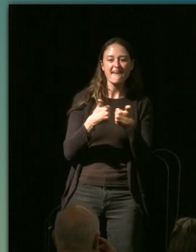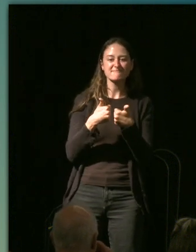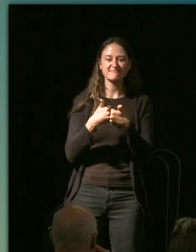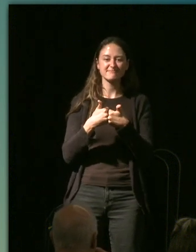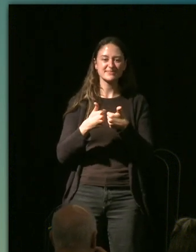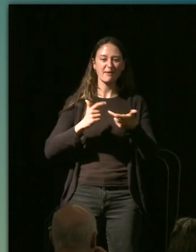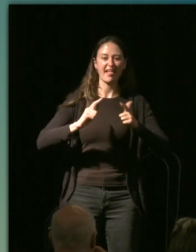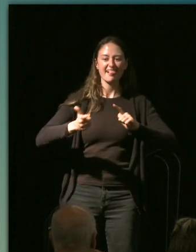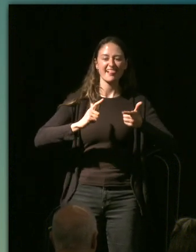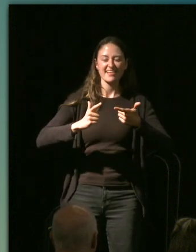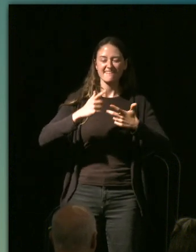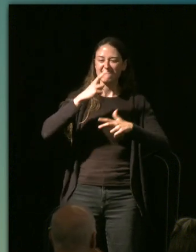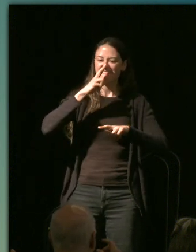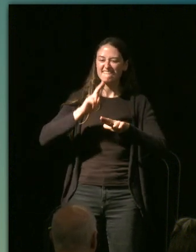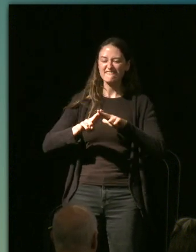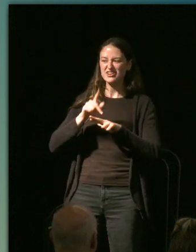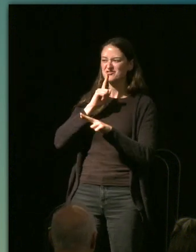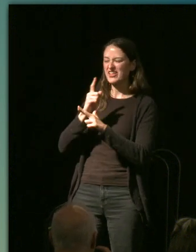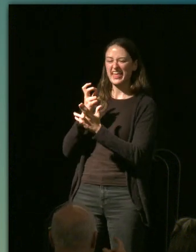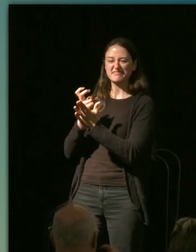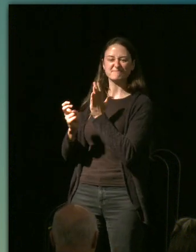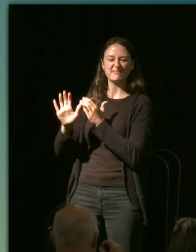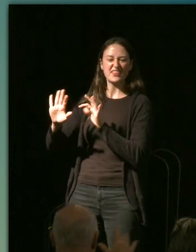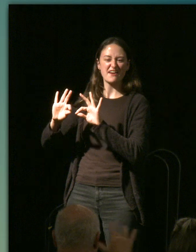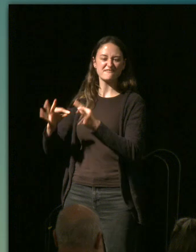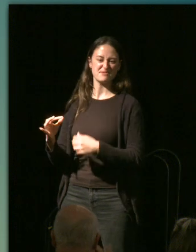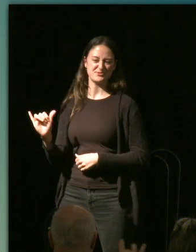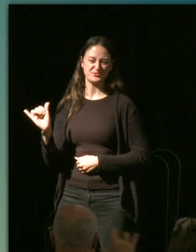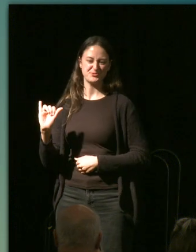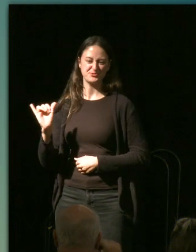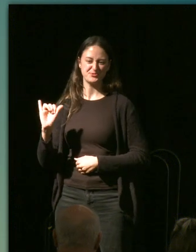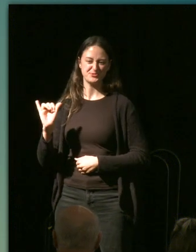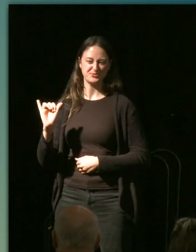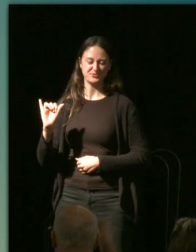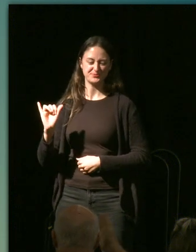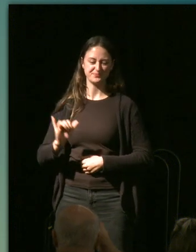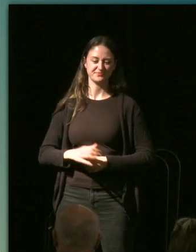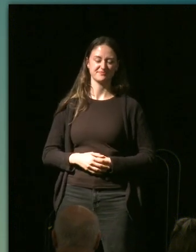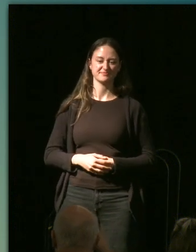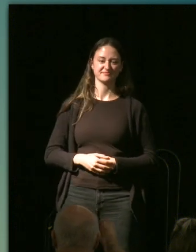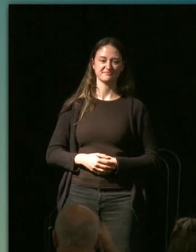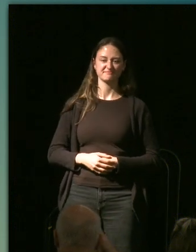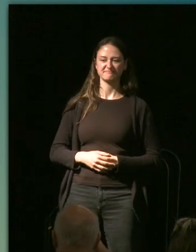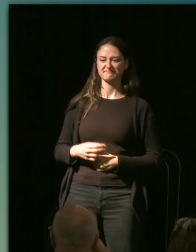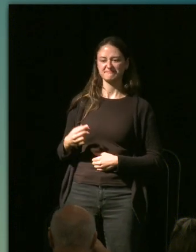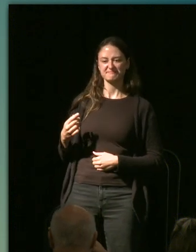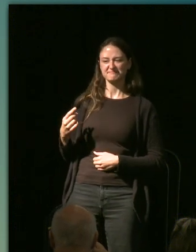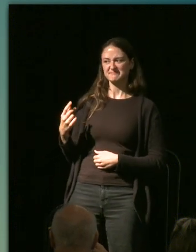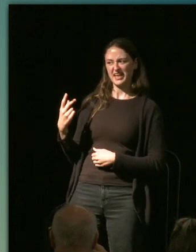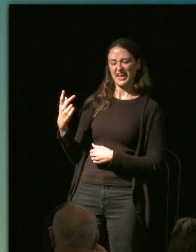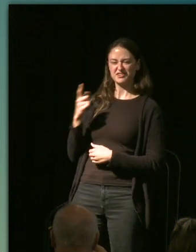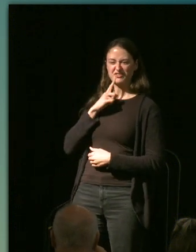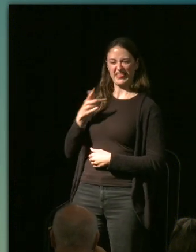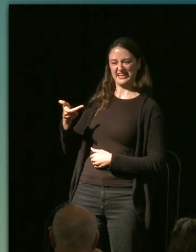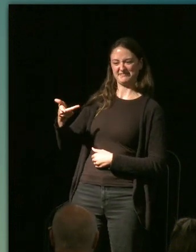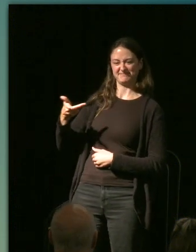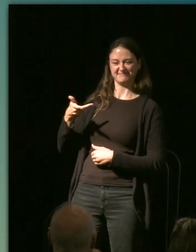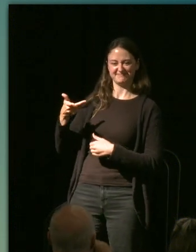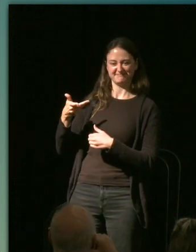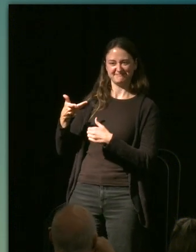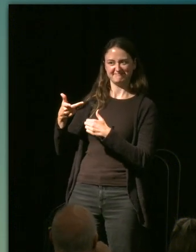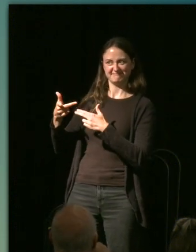In so many places in the world. We've done these things in New Orleans, at a lake home